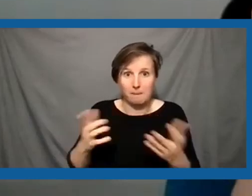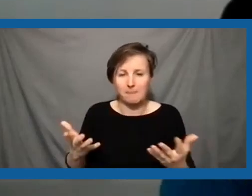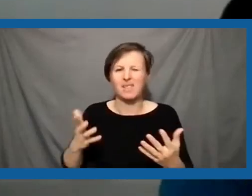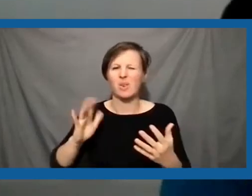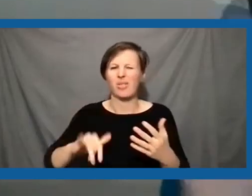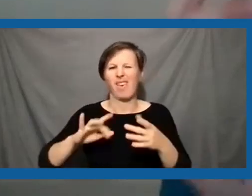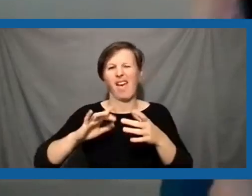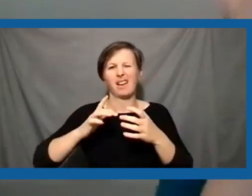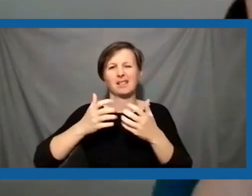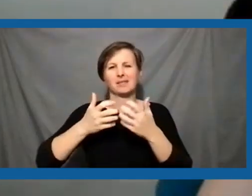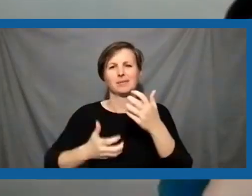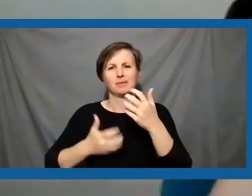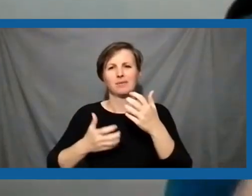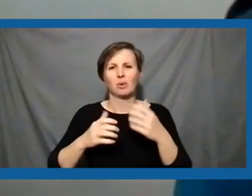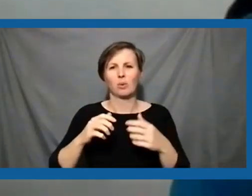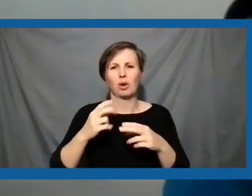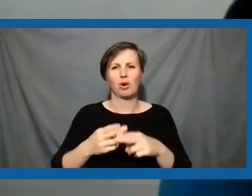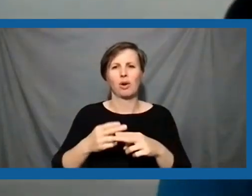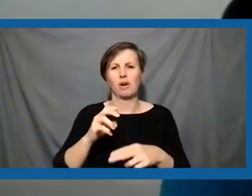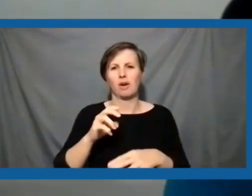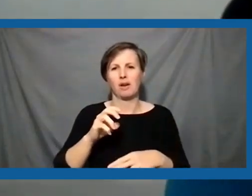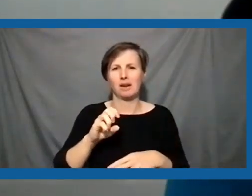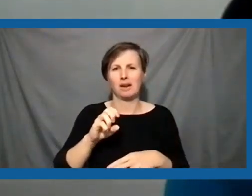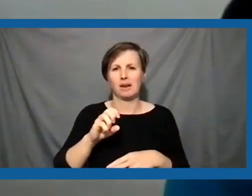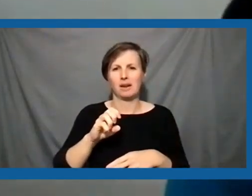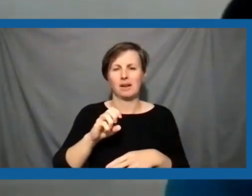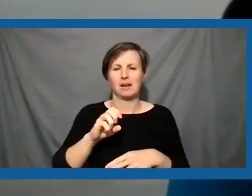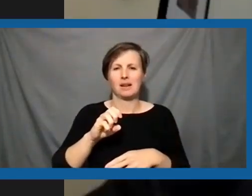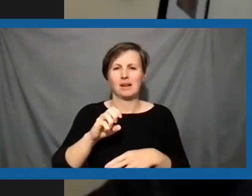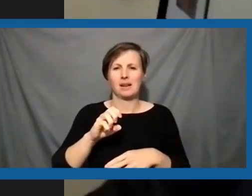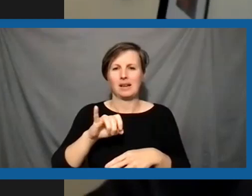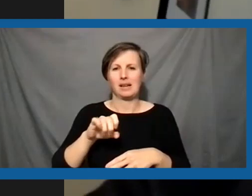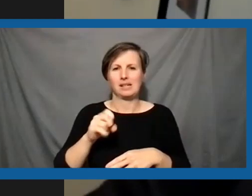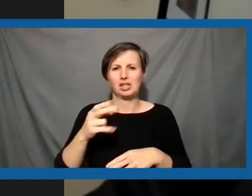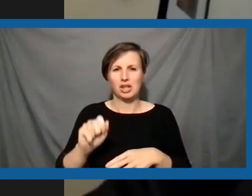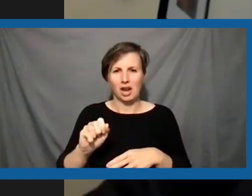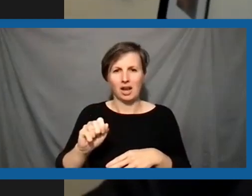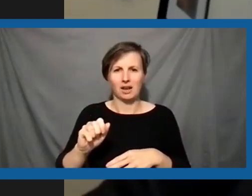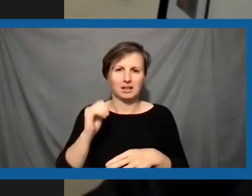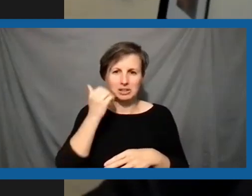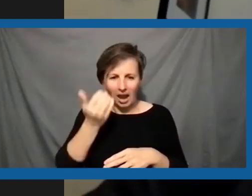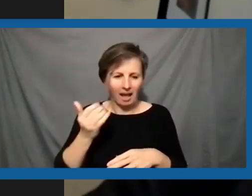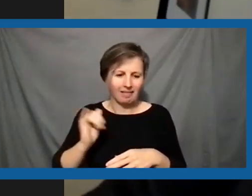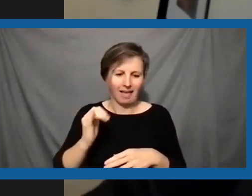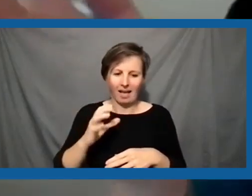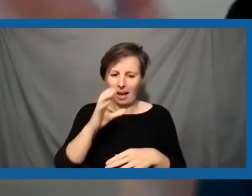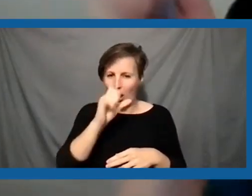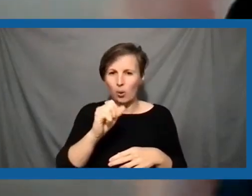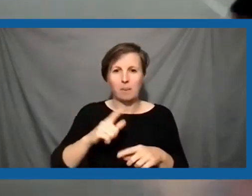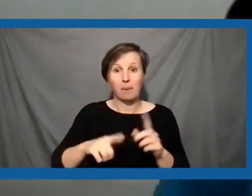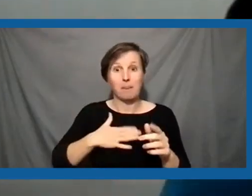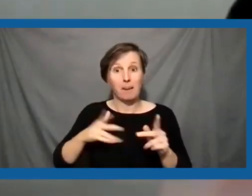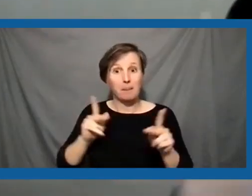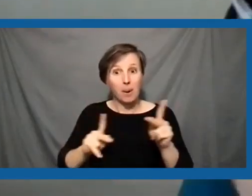disconnect with, we call it Isha here. It means shy, like coyote. Mhm. My peeps, I had no idea when I didn't, you know,